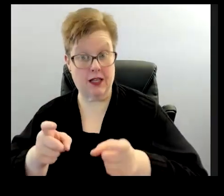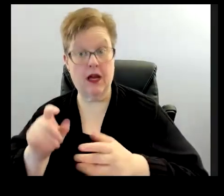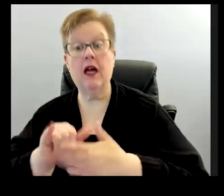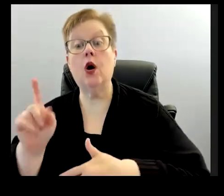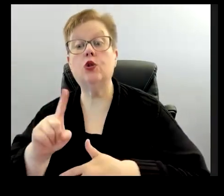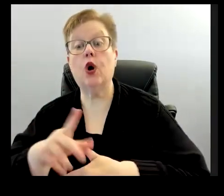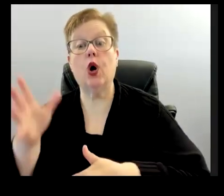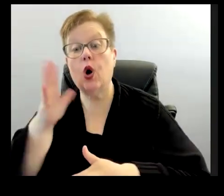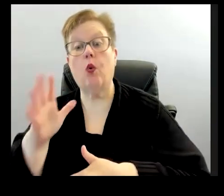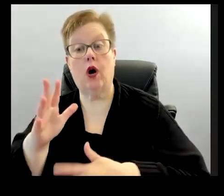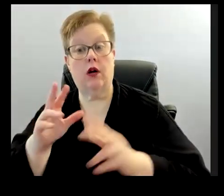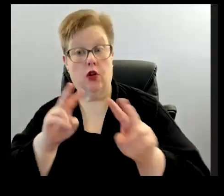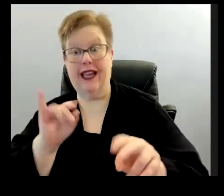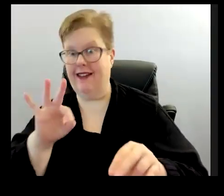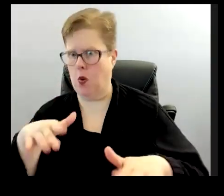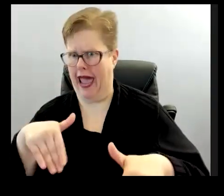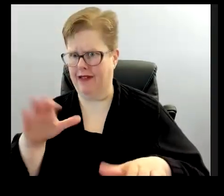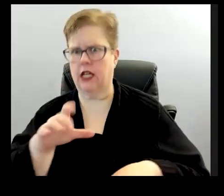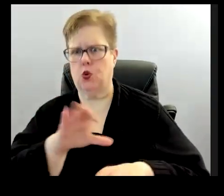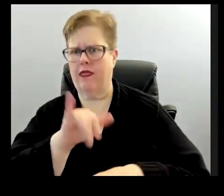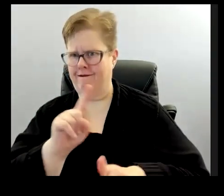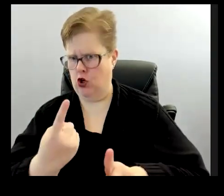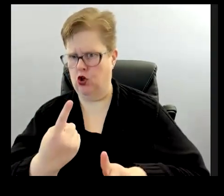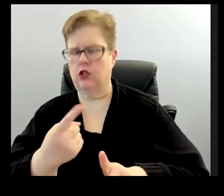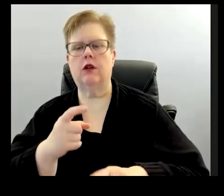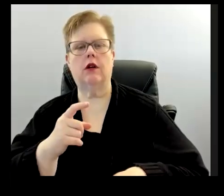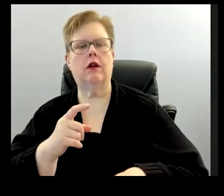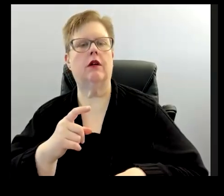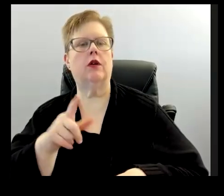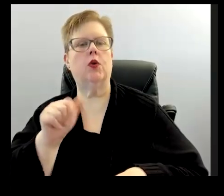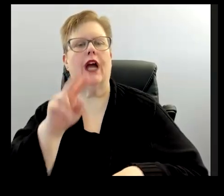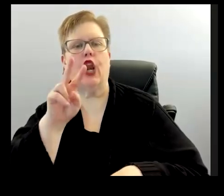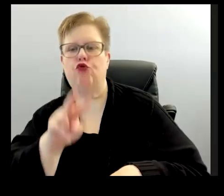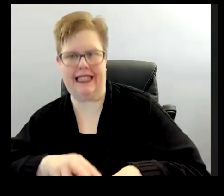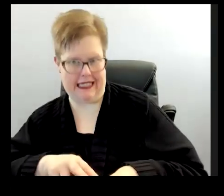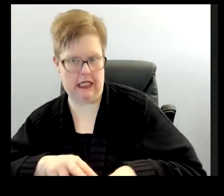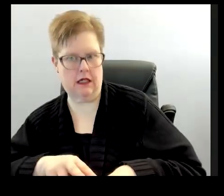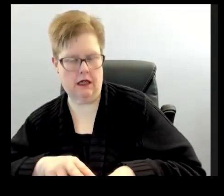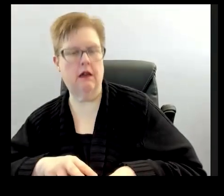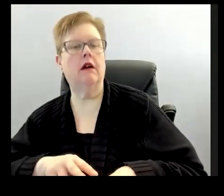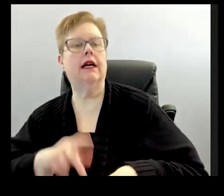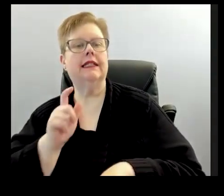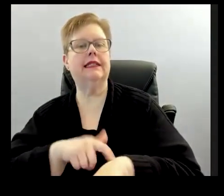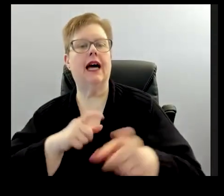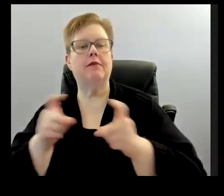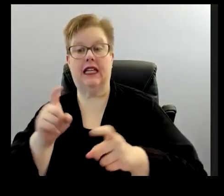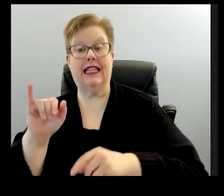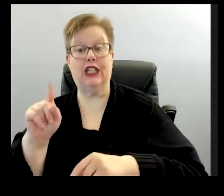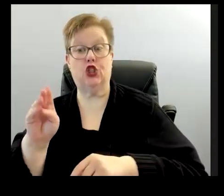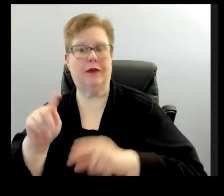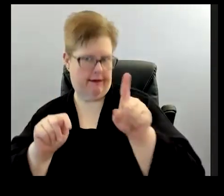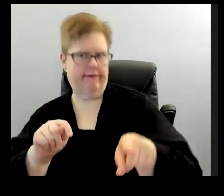you'll go. And I suggest if you haven't done this first, you go here so that you can read this. The time management instrument is also